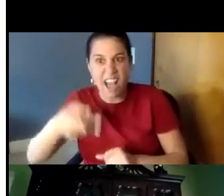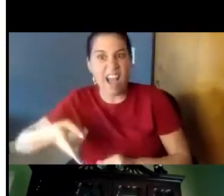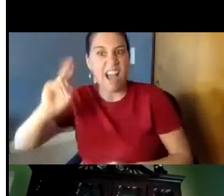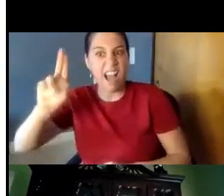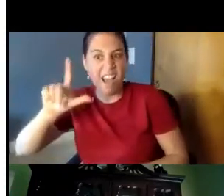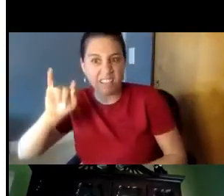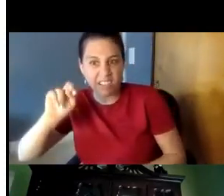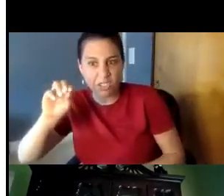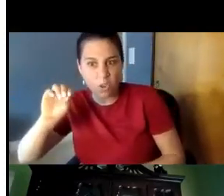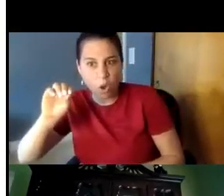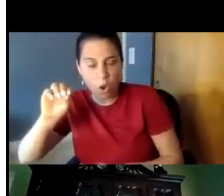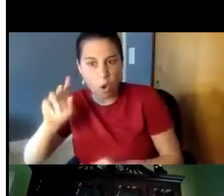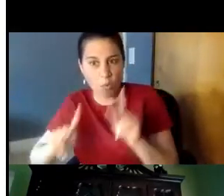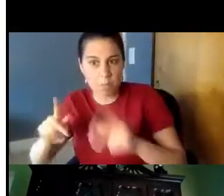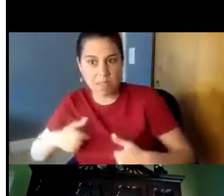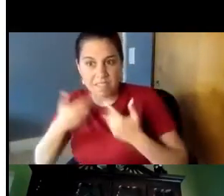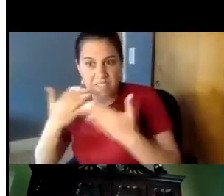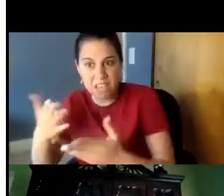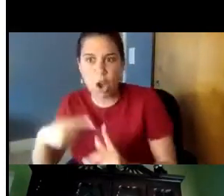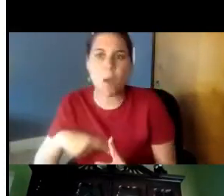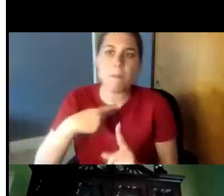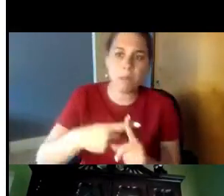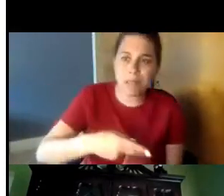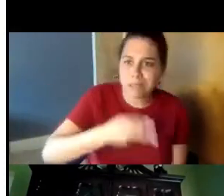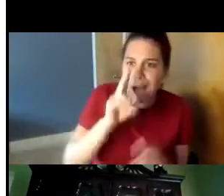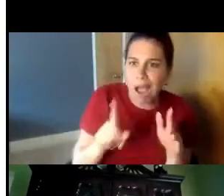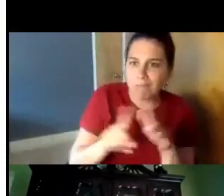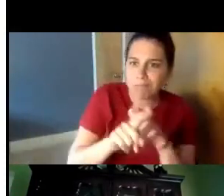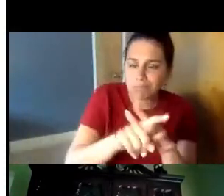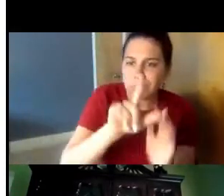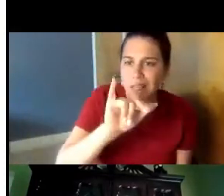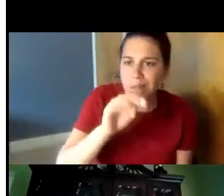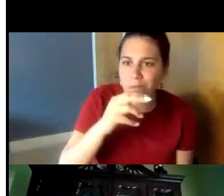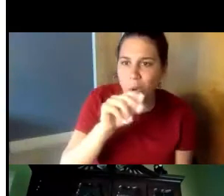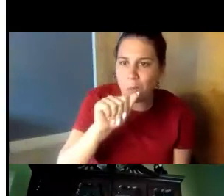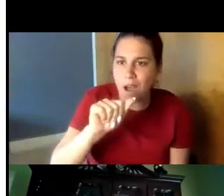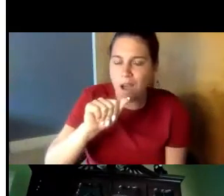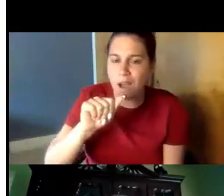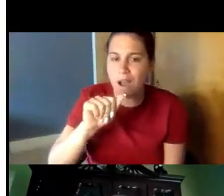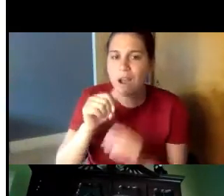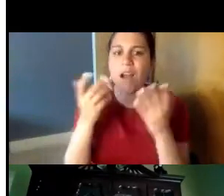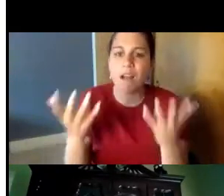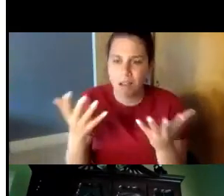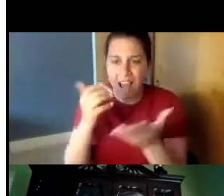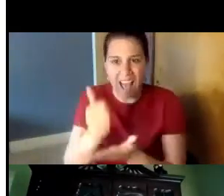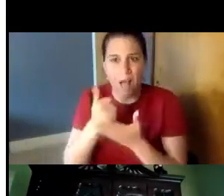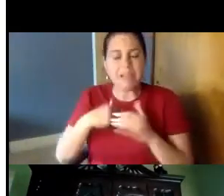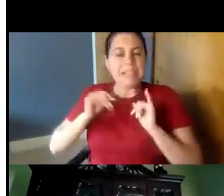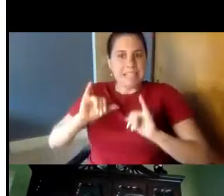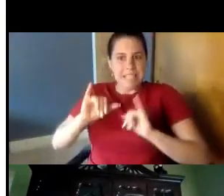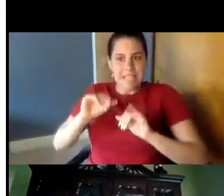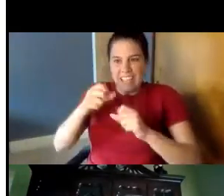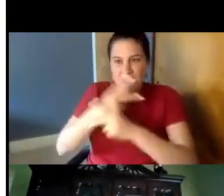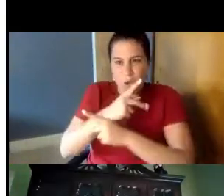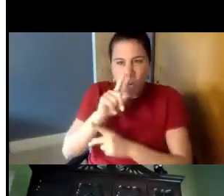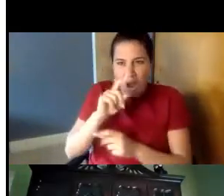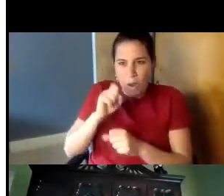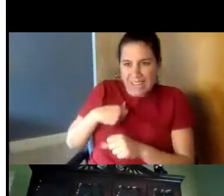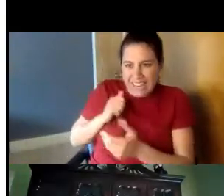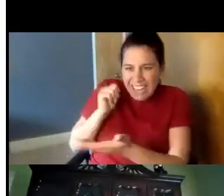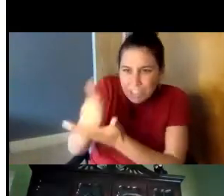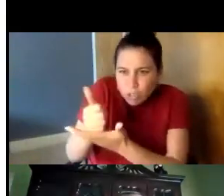Latino residents and high numbers of cases of lymphoma, so we can understand where to intervene to have the most impact on